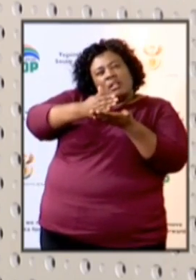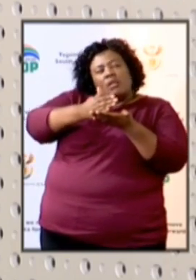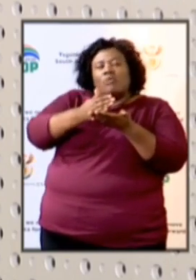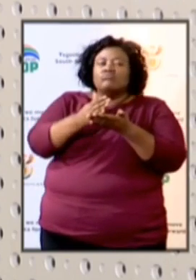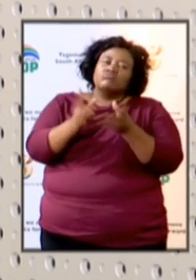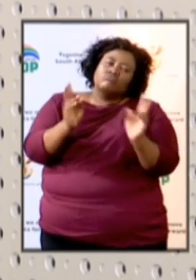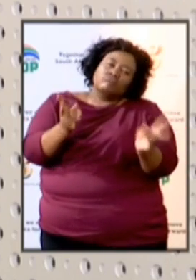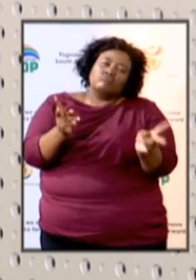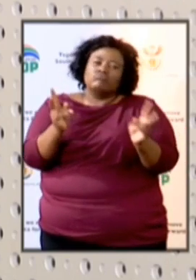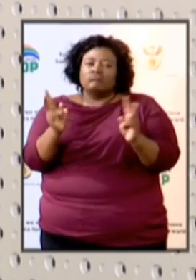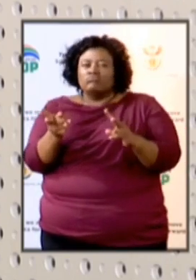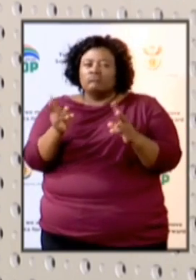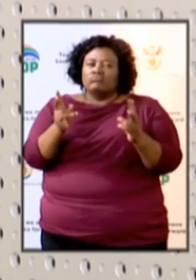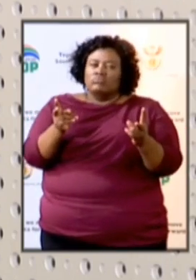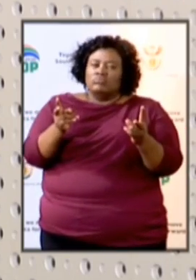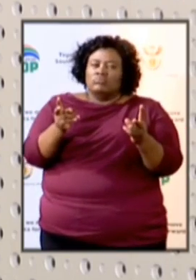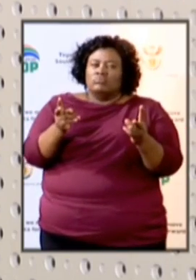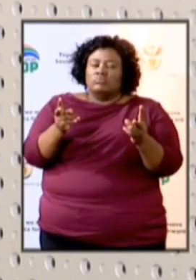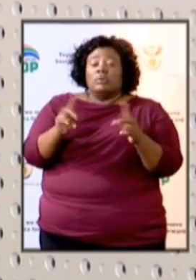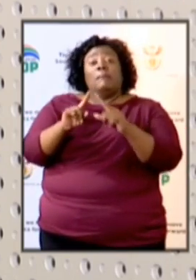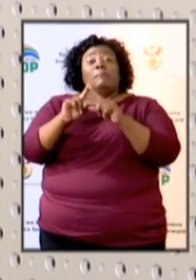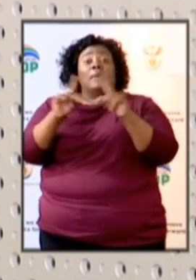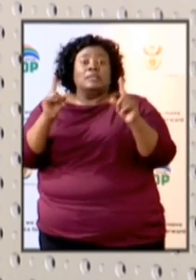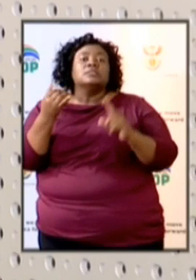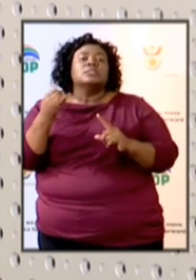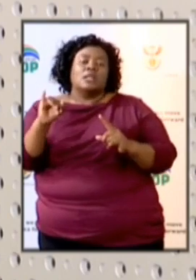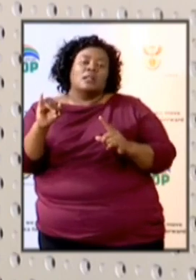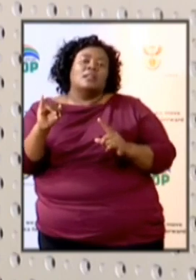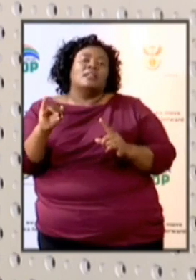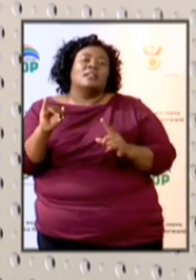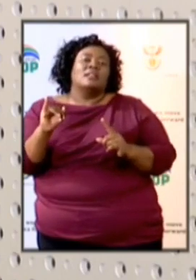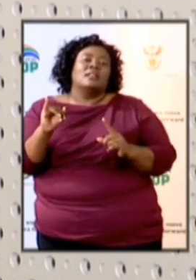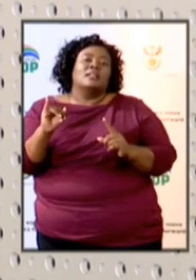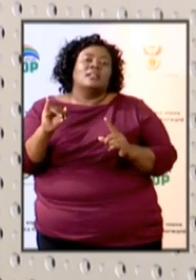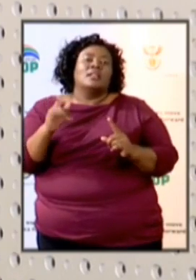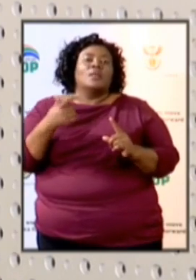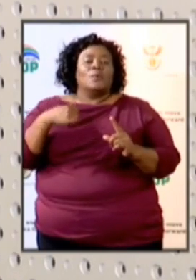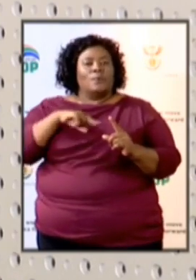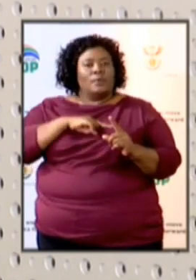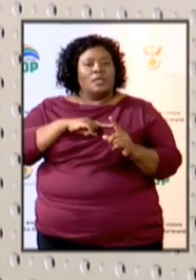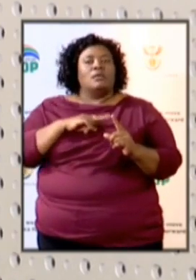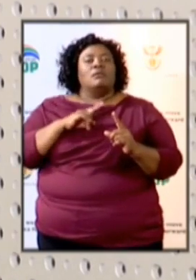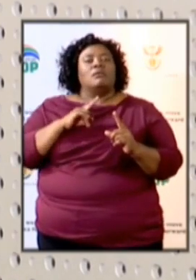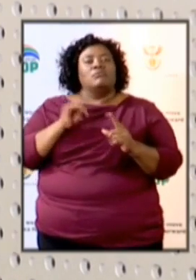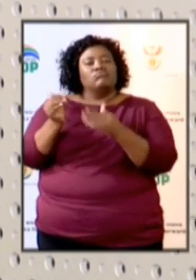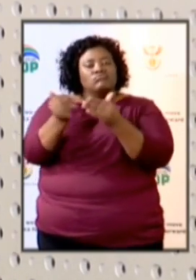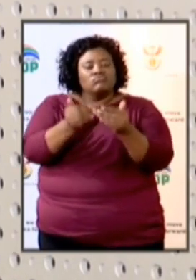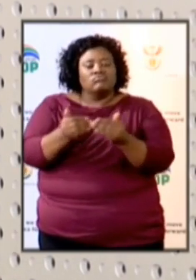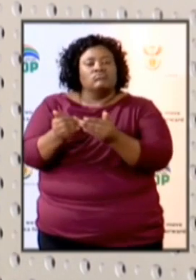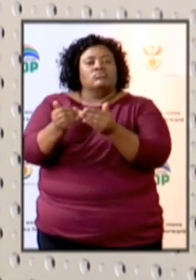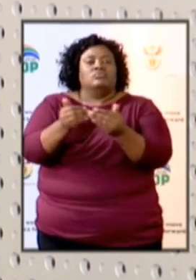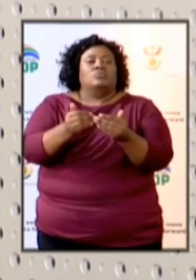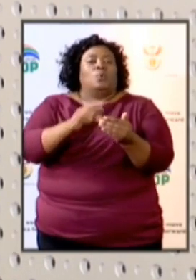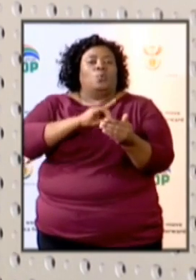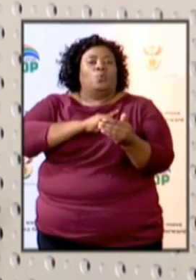moderate to mild, but your readiness is also